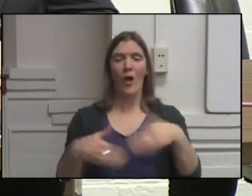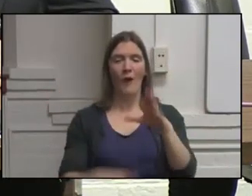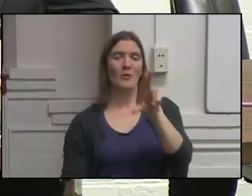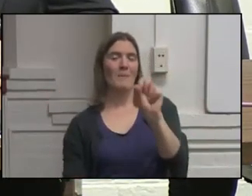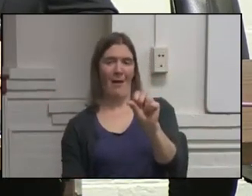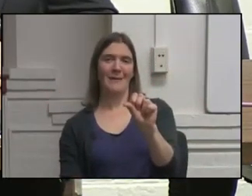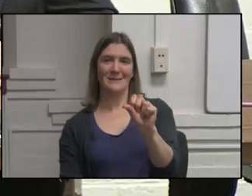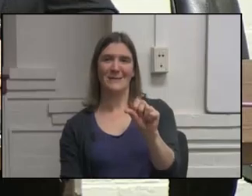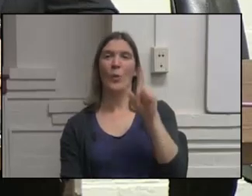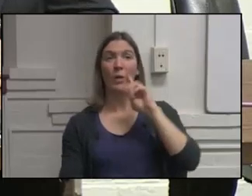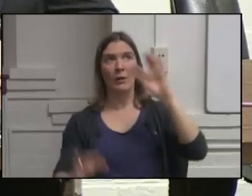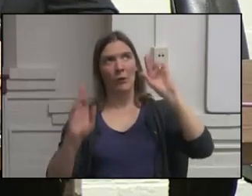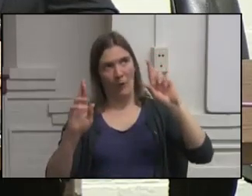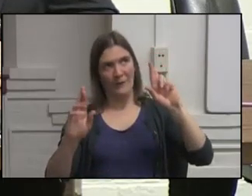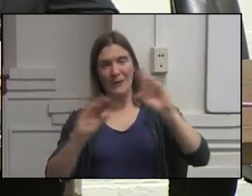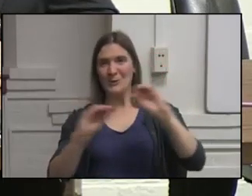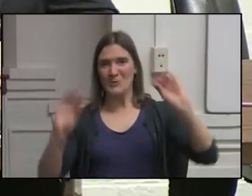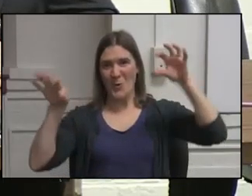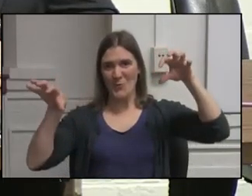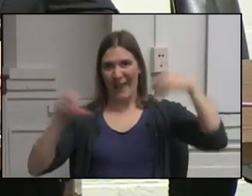count on it being perfect weather.